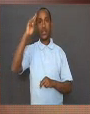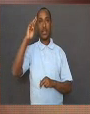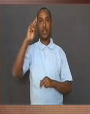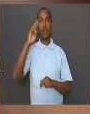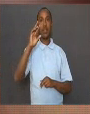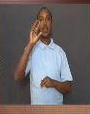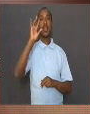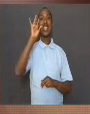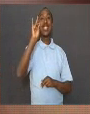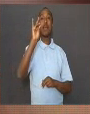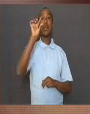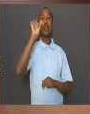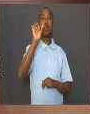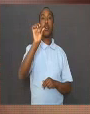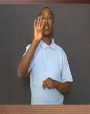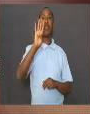because